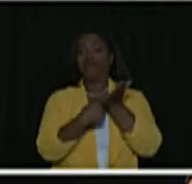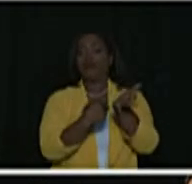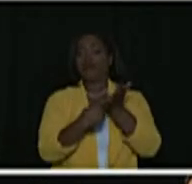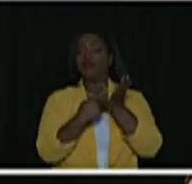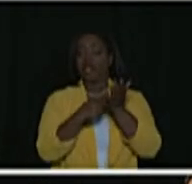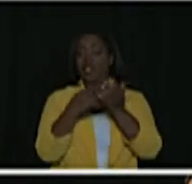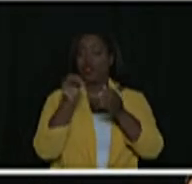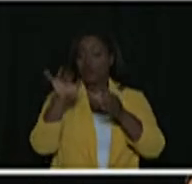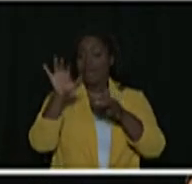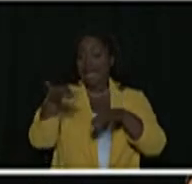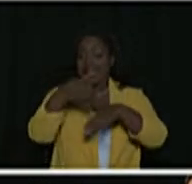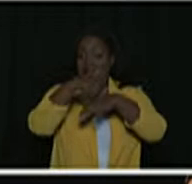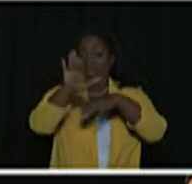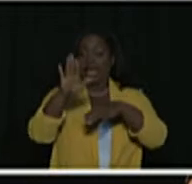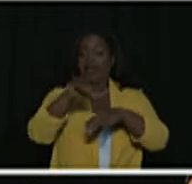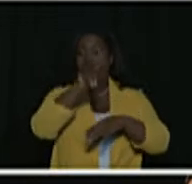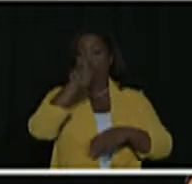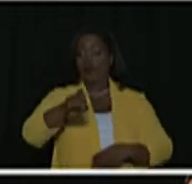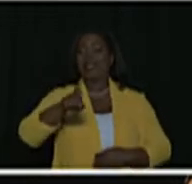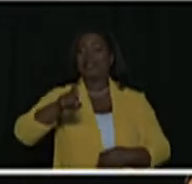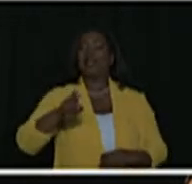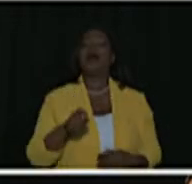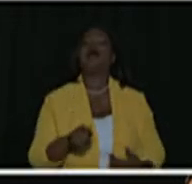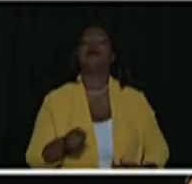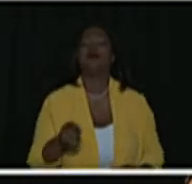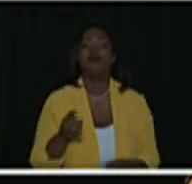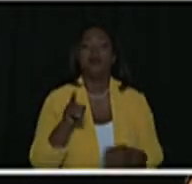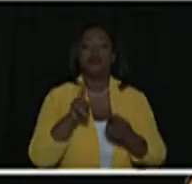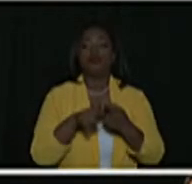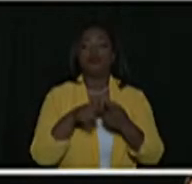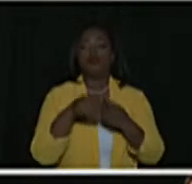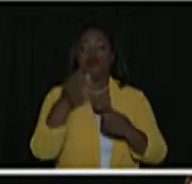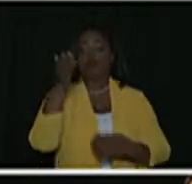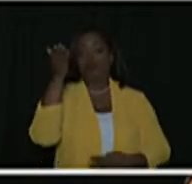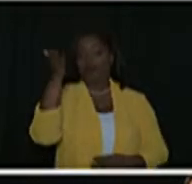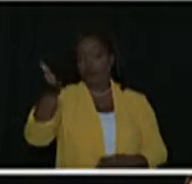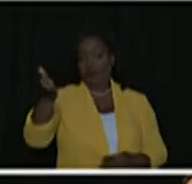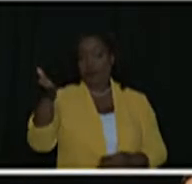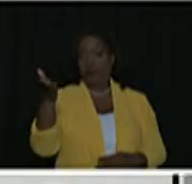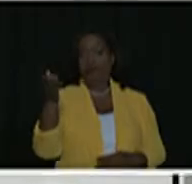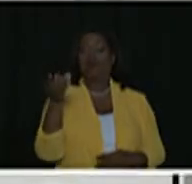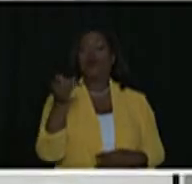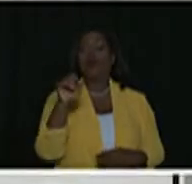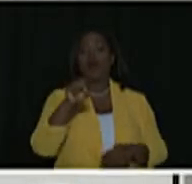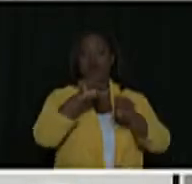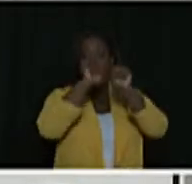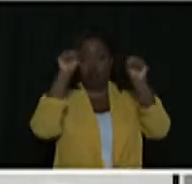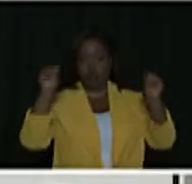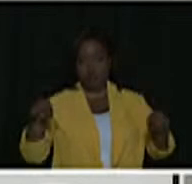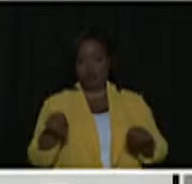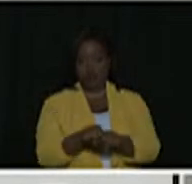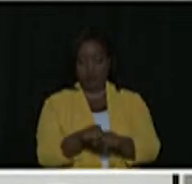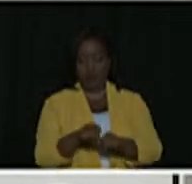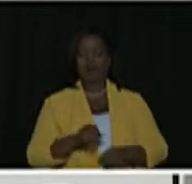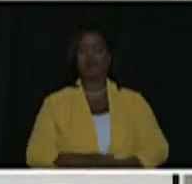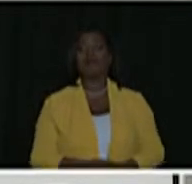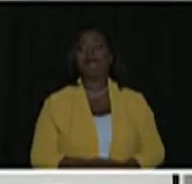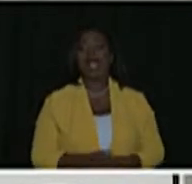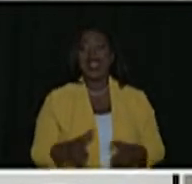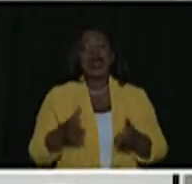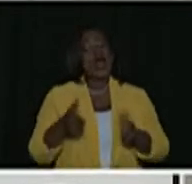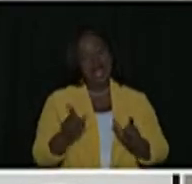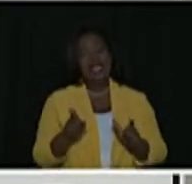your questions and comments on the various platforms listed on your screen. Now, let's get